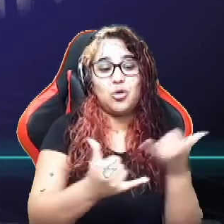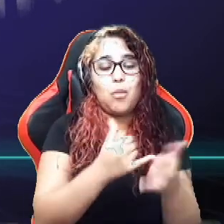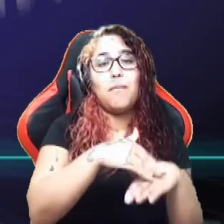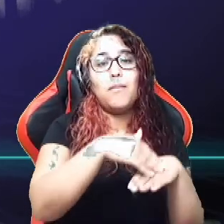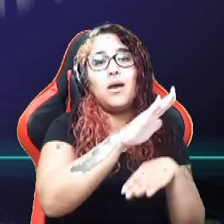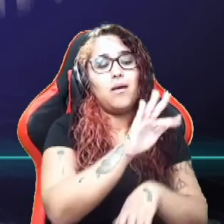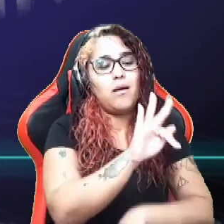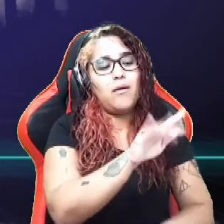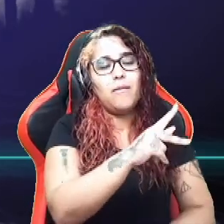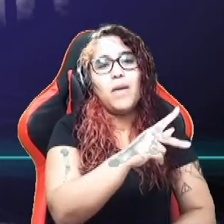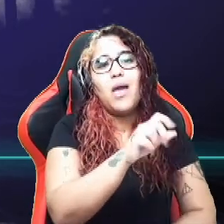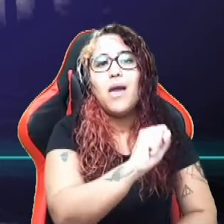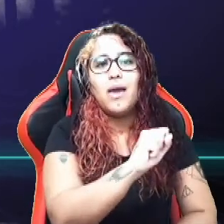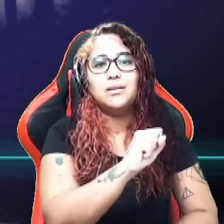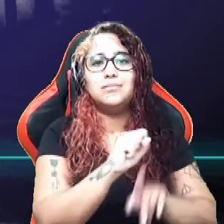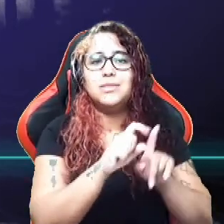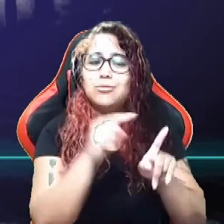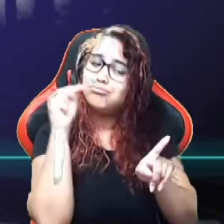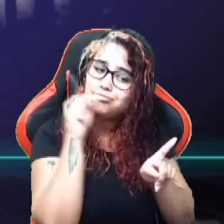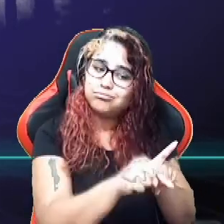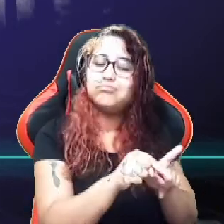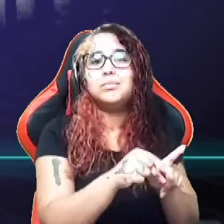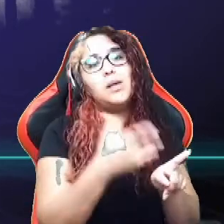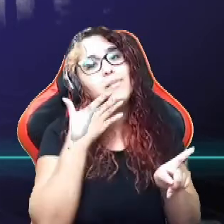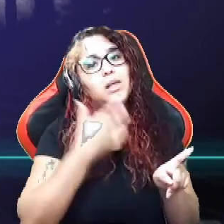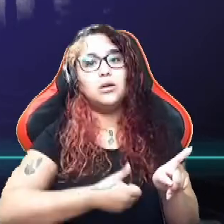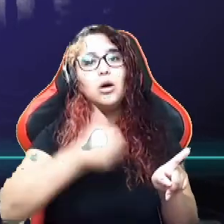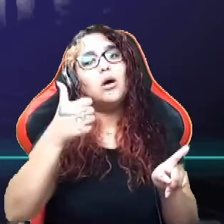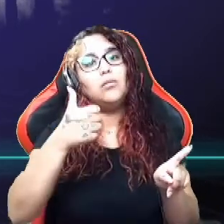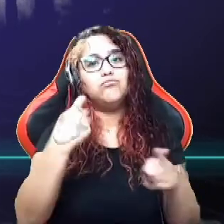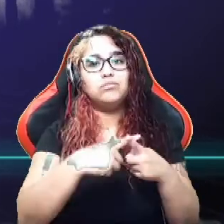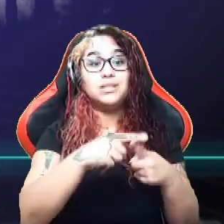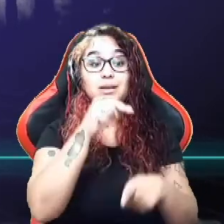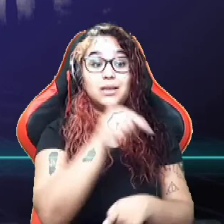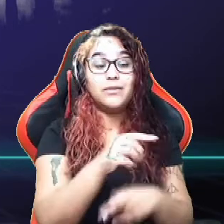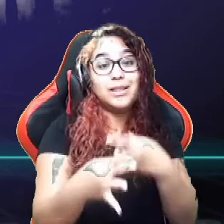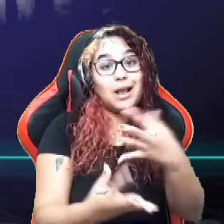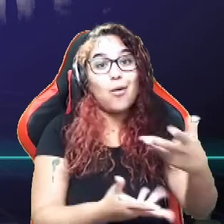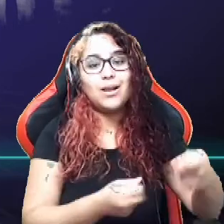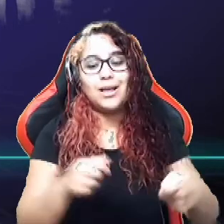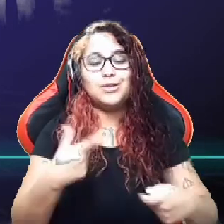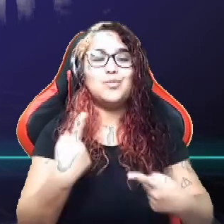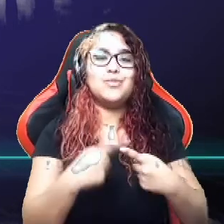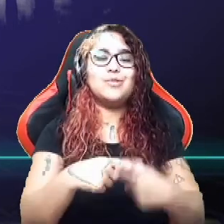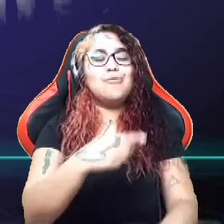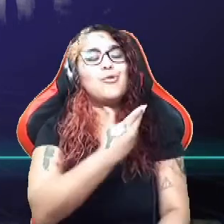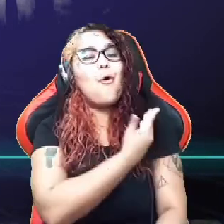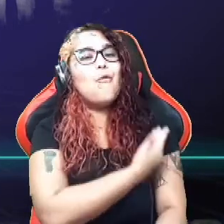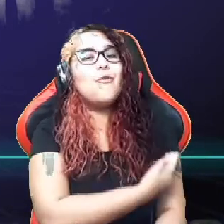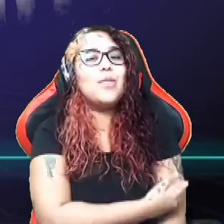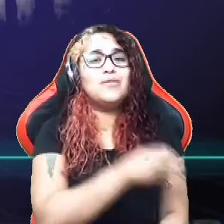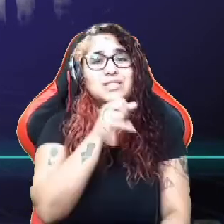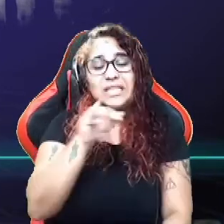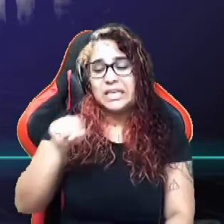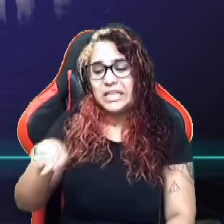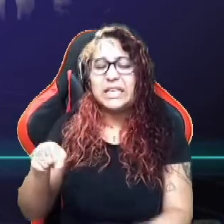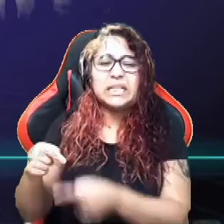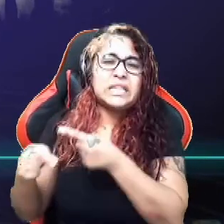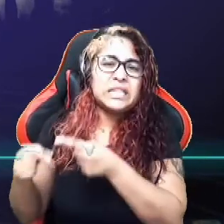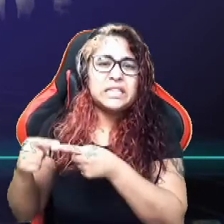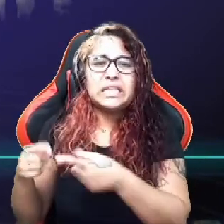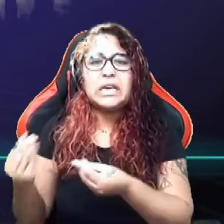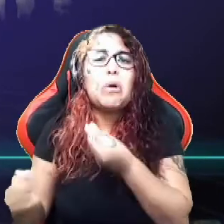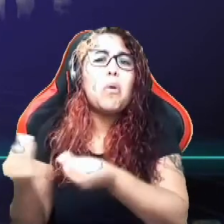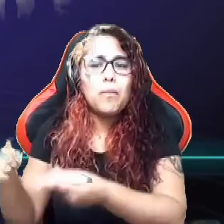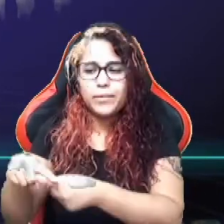usually play RPGs, FPSs, so I feel a little more comfortable